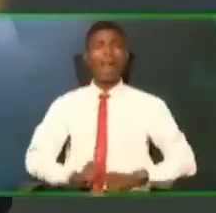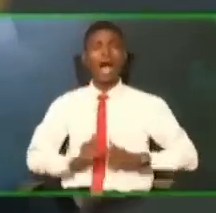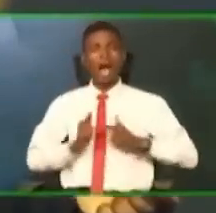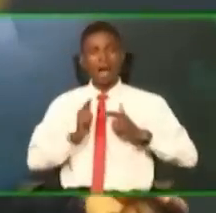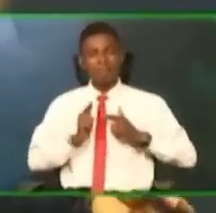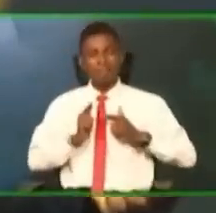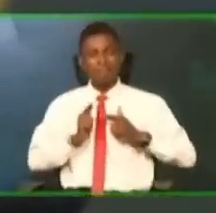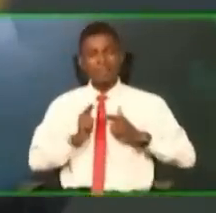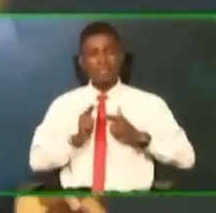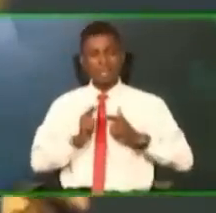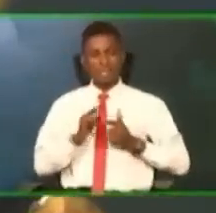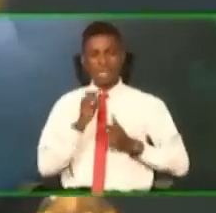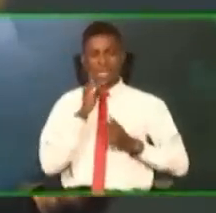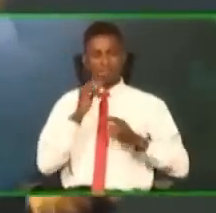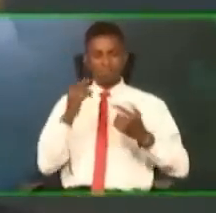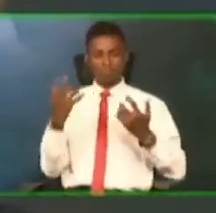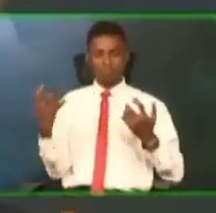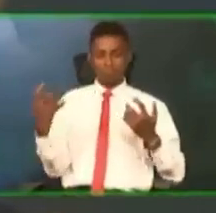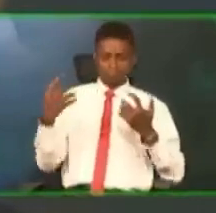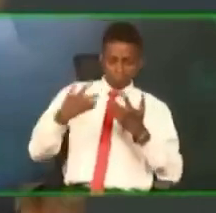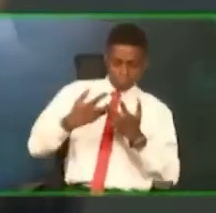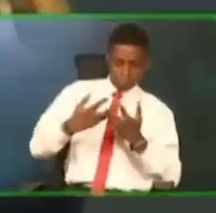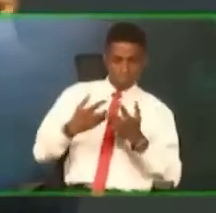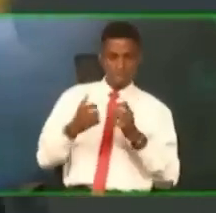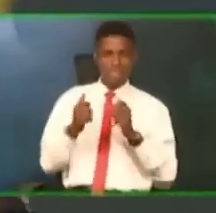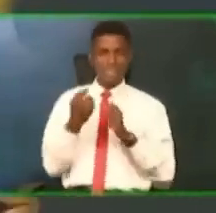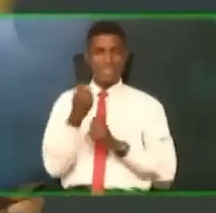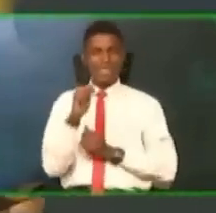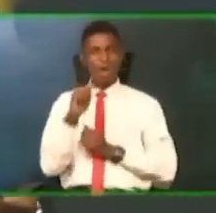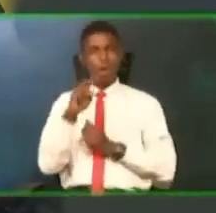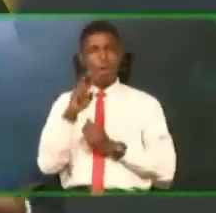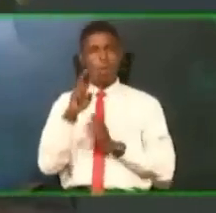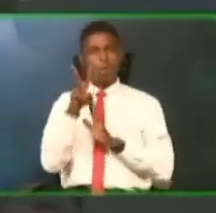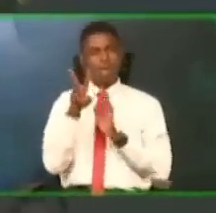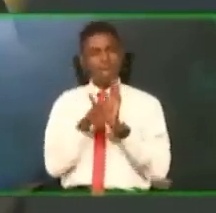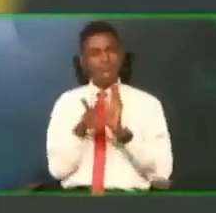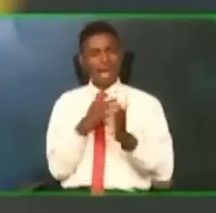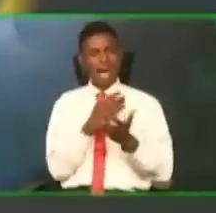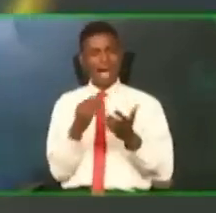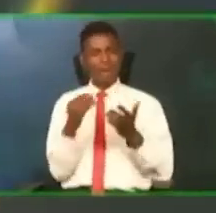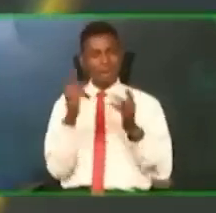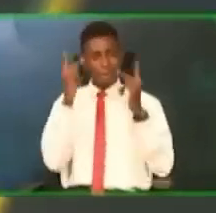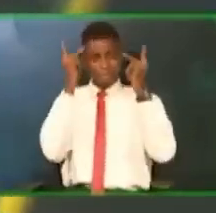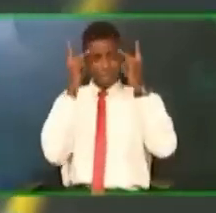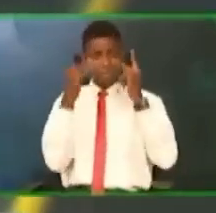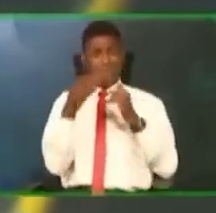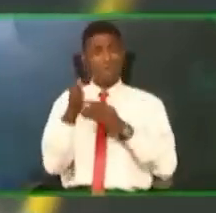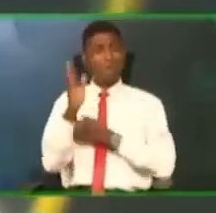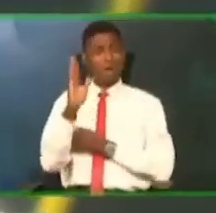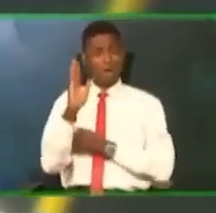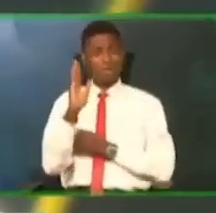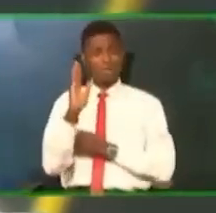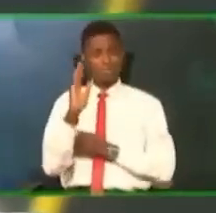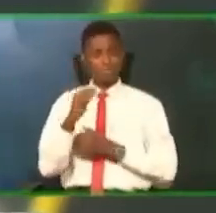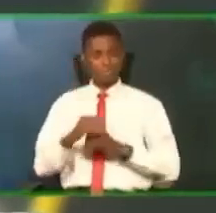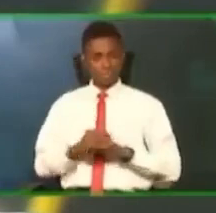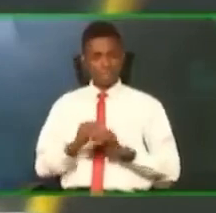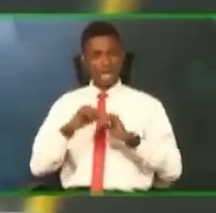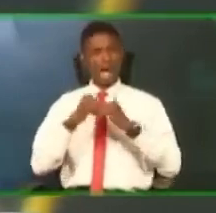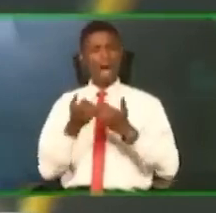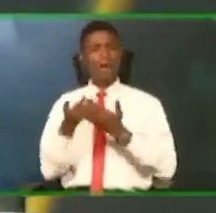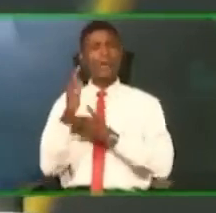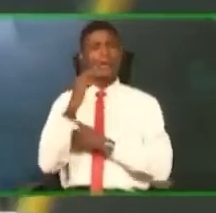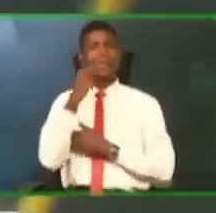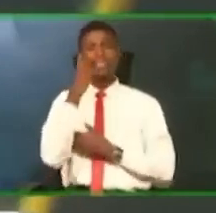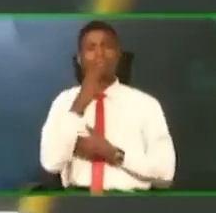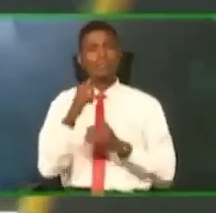the will and the intent of God with exactitude and precision. Are we together? So how does God speak?